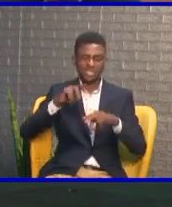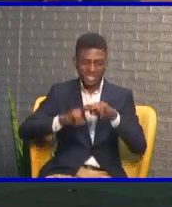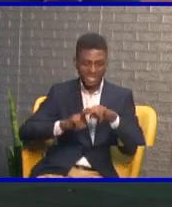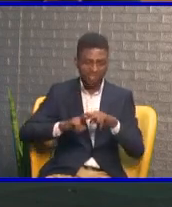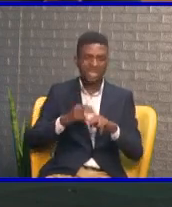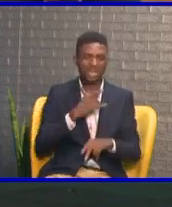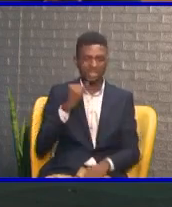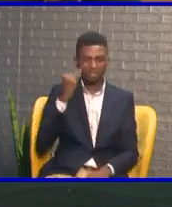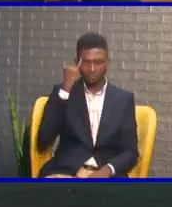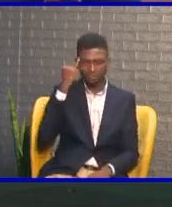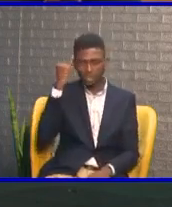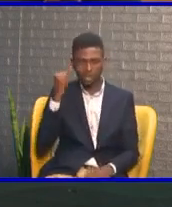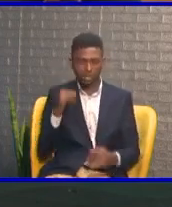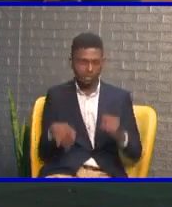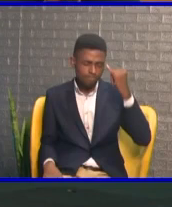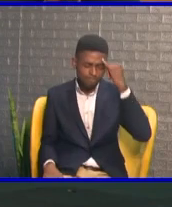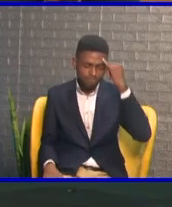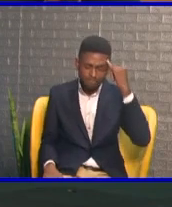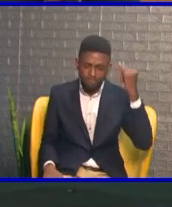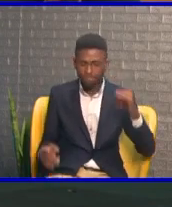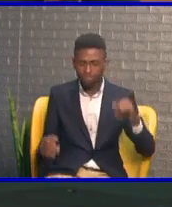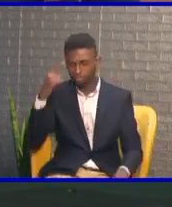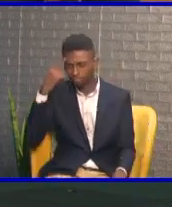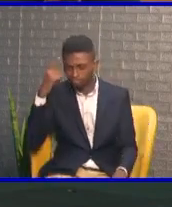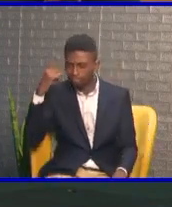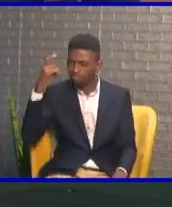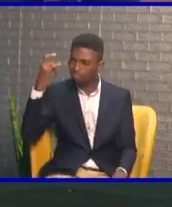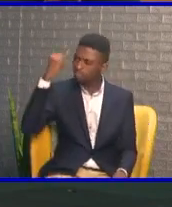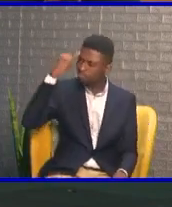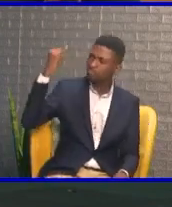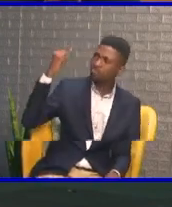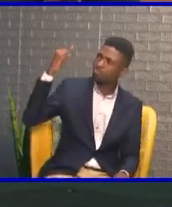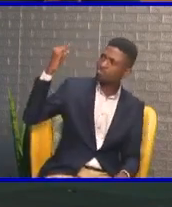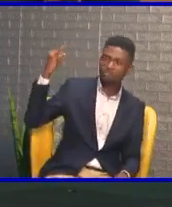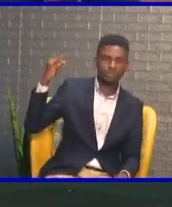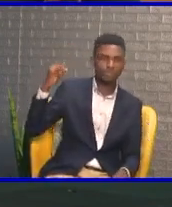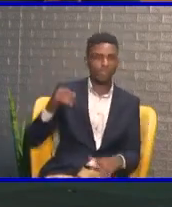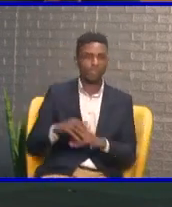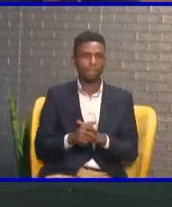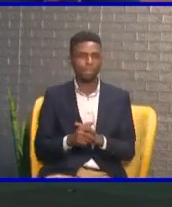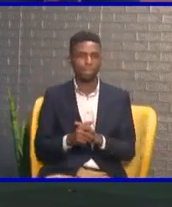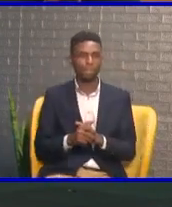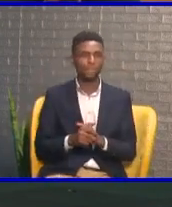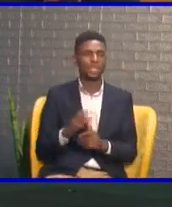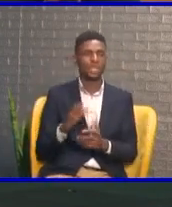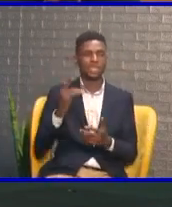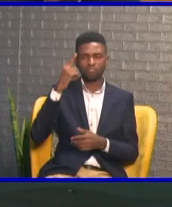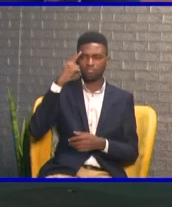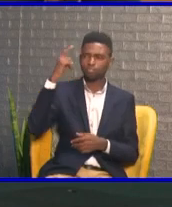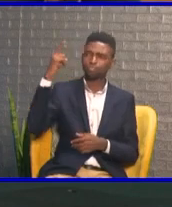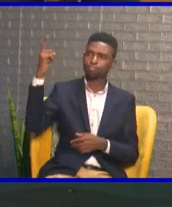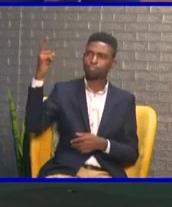things. Hallelujah. Imagine the healthy state, full recovery. Imagine